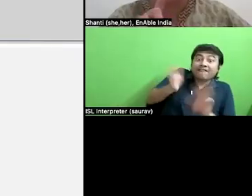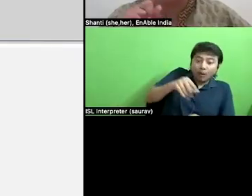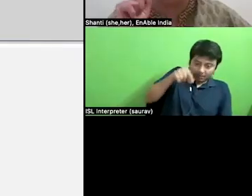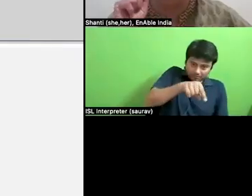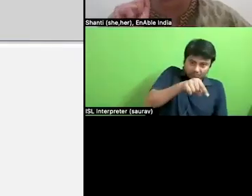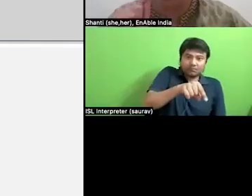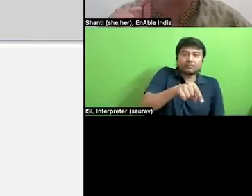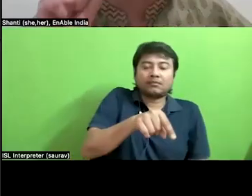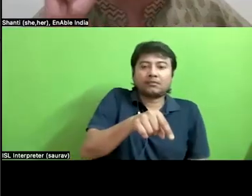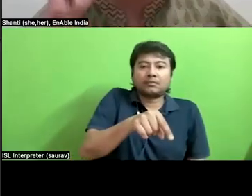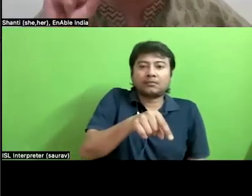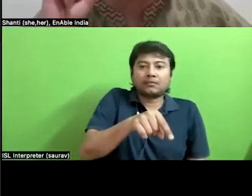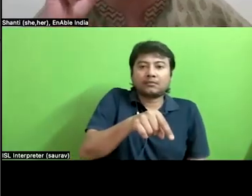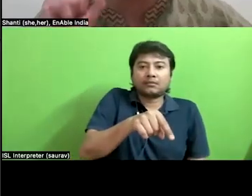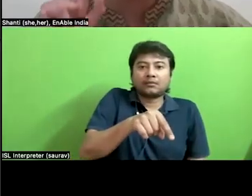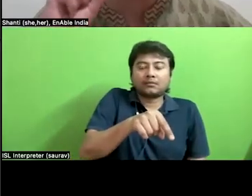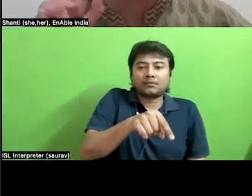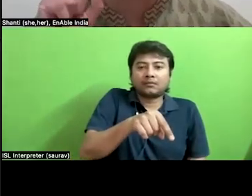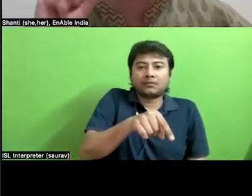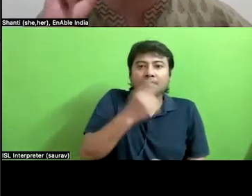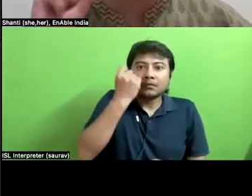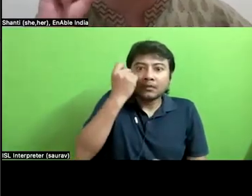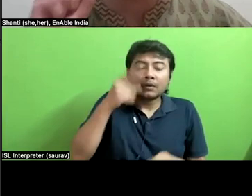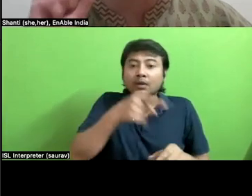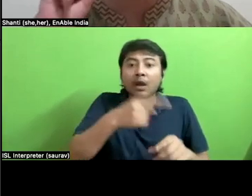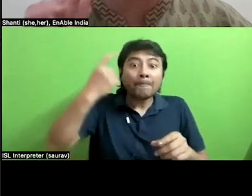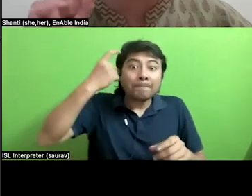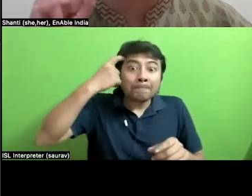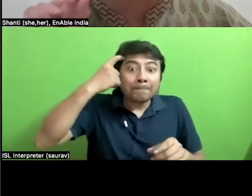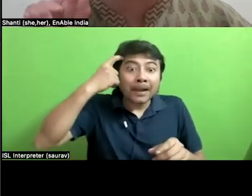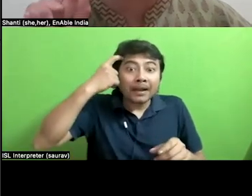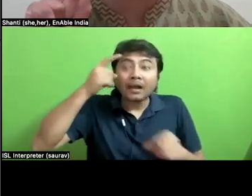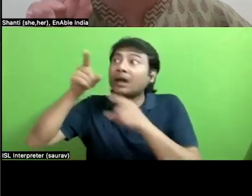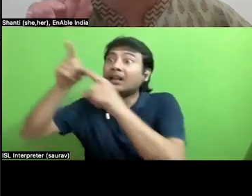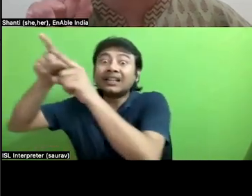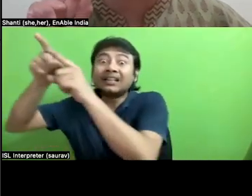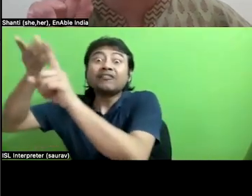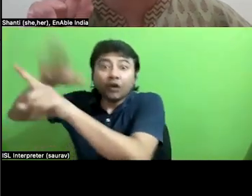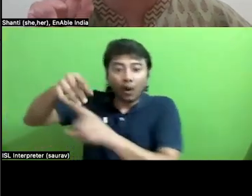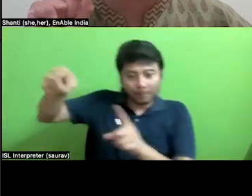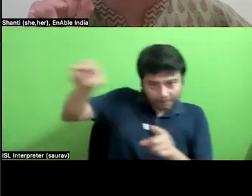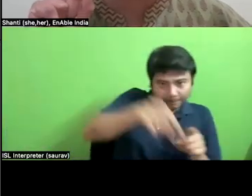No. The truth is, as human beings, let's understand ourselves.